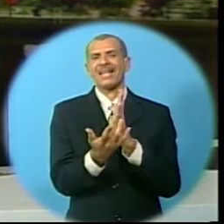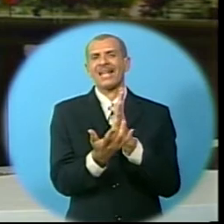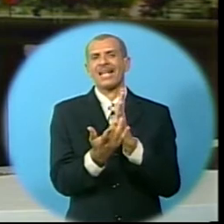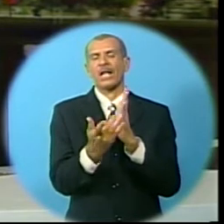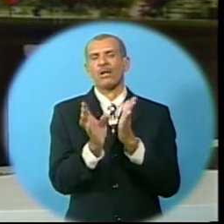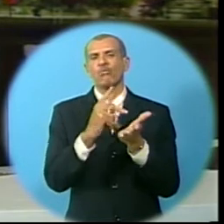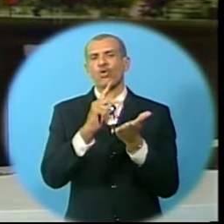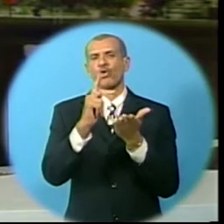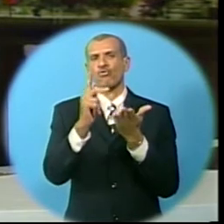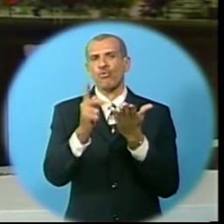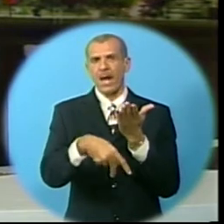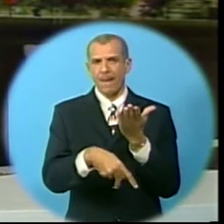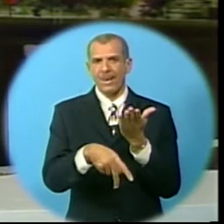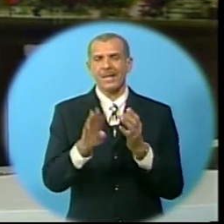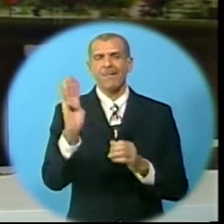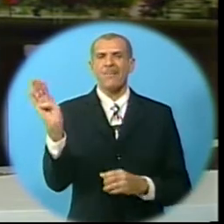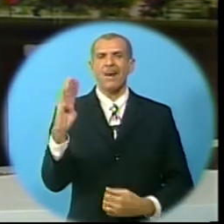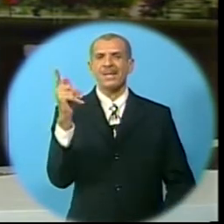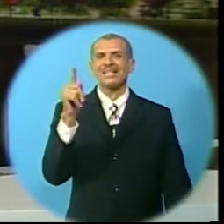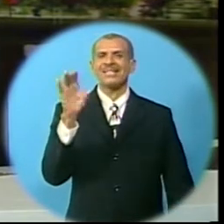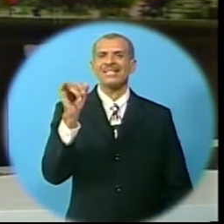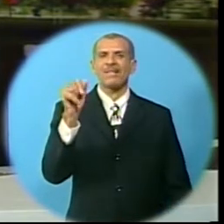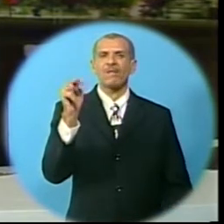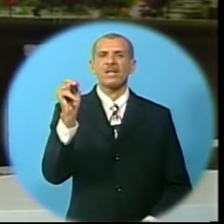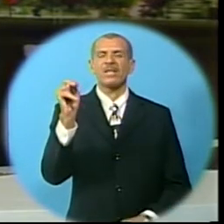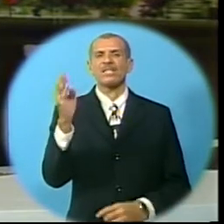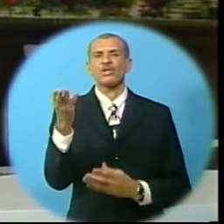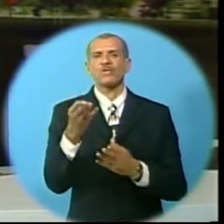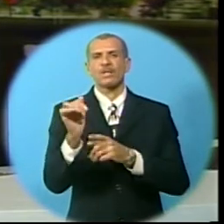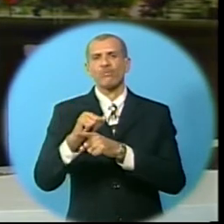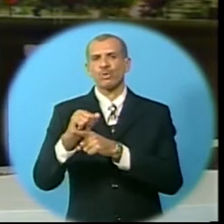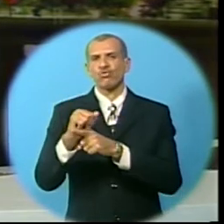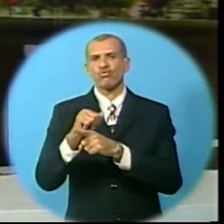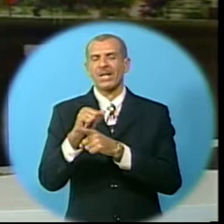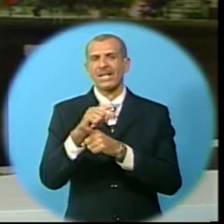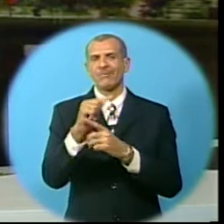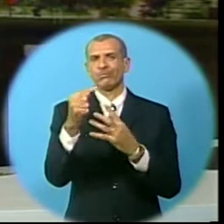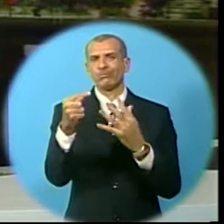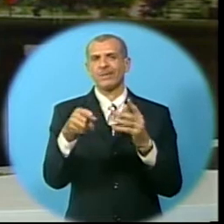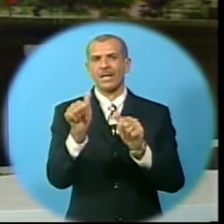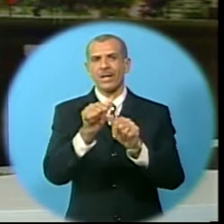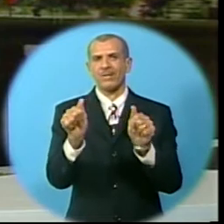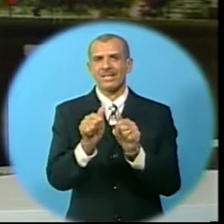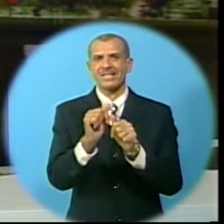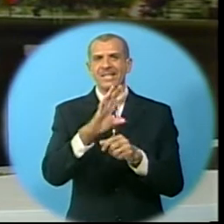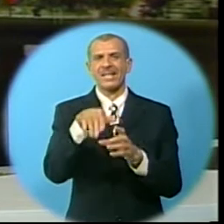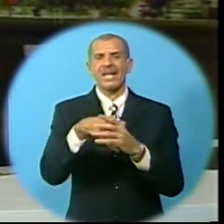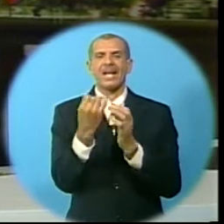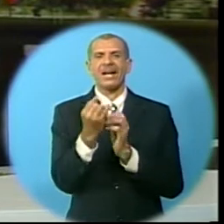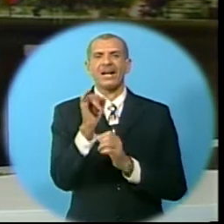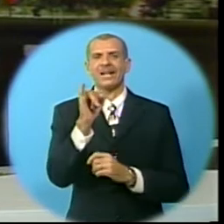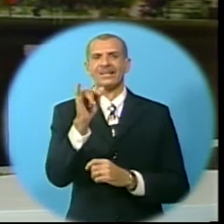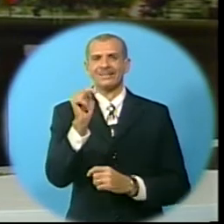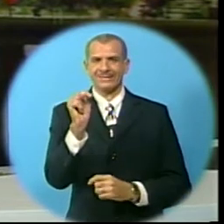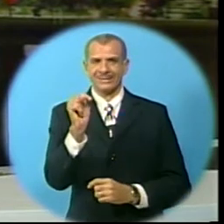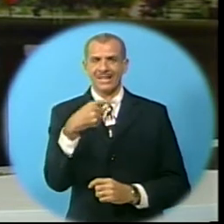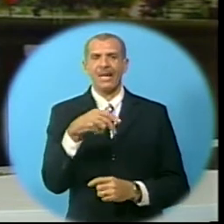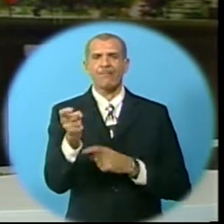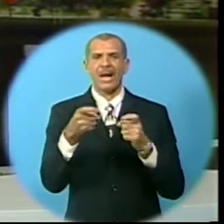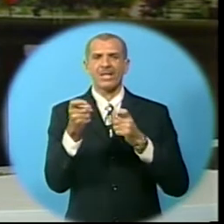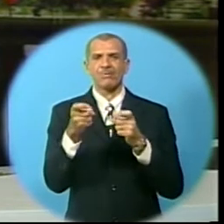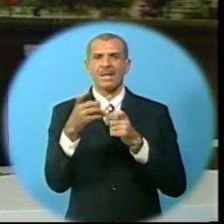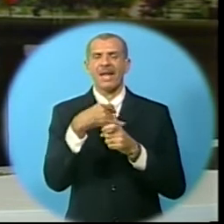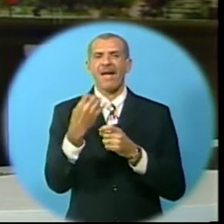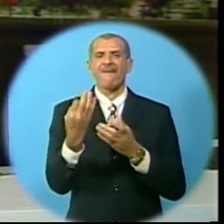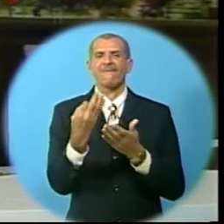Economic Program, where Barbadian civil servants can train in a variety of areas, including information technology, management